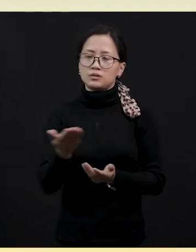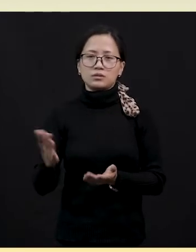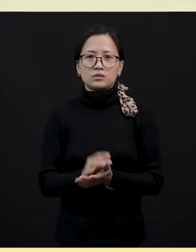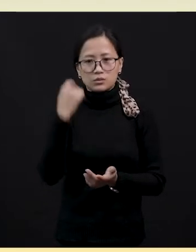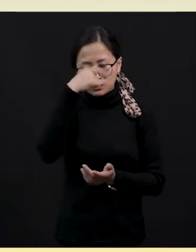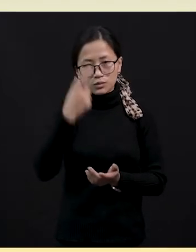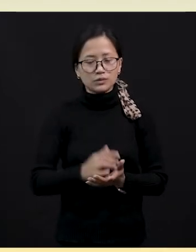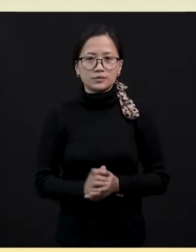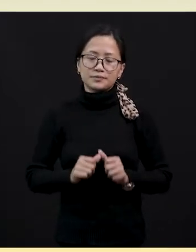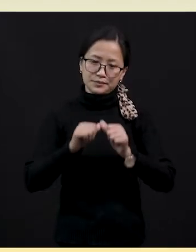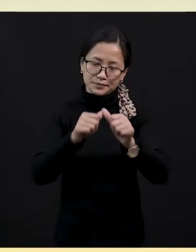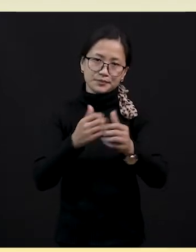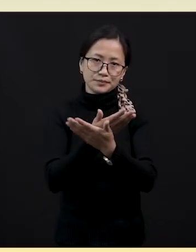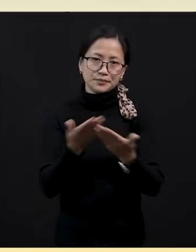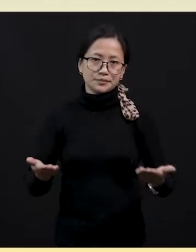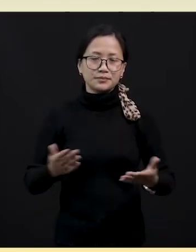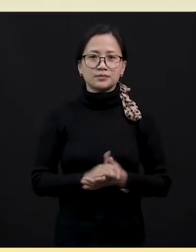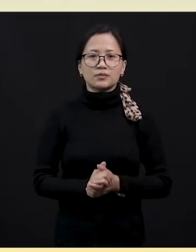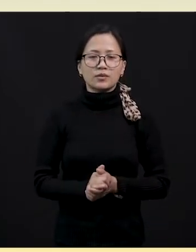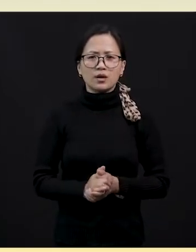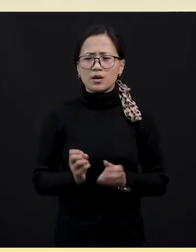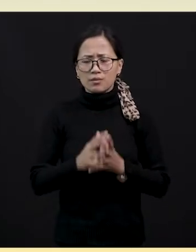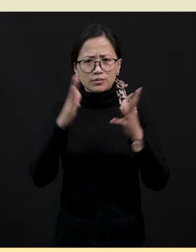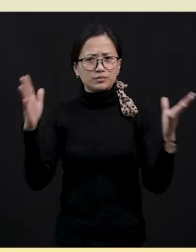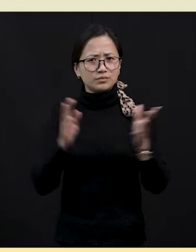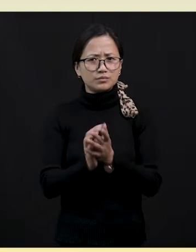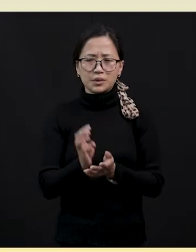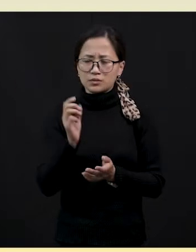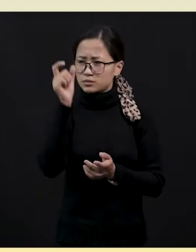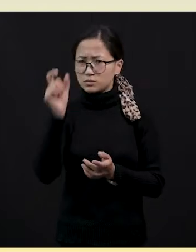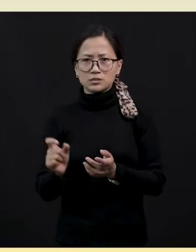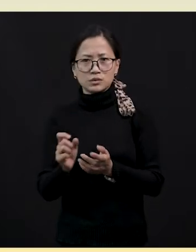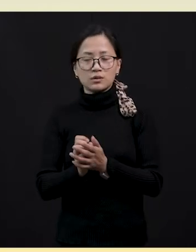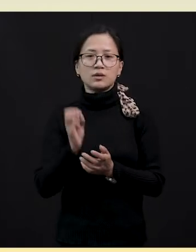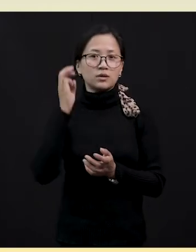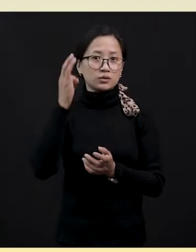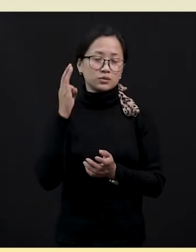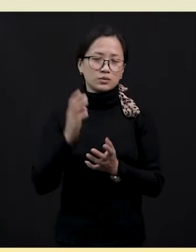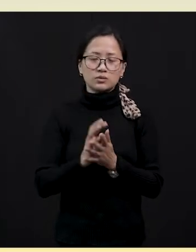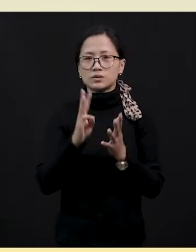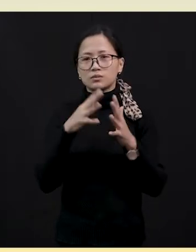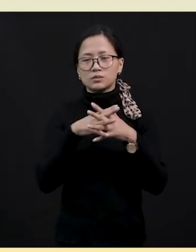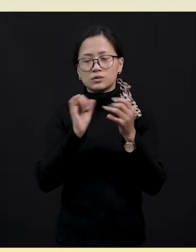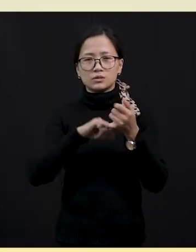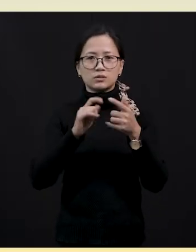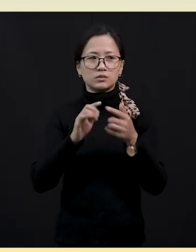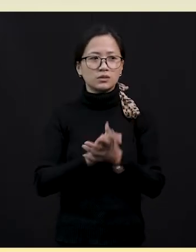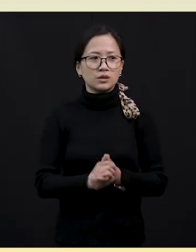who would answer them. Many wise men came to the king, but they all answered his questions very,